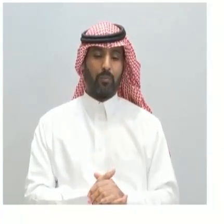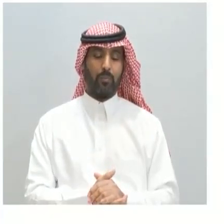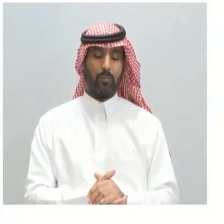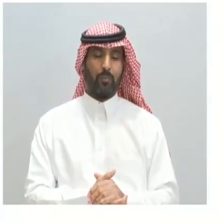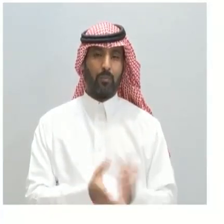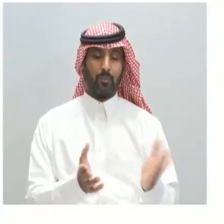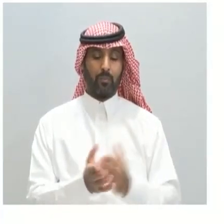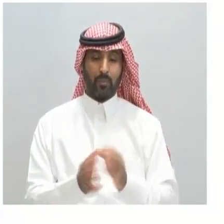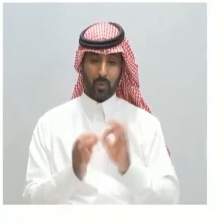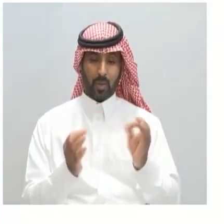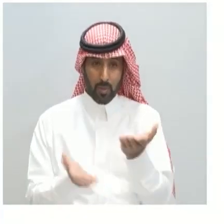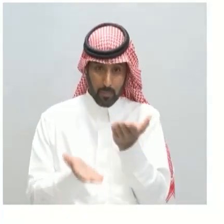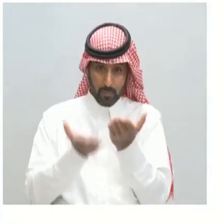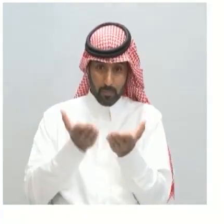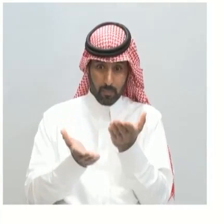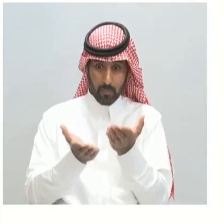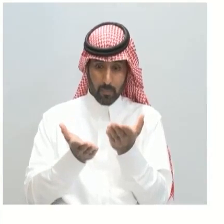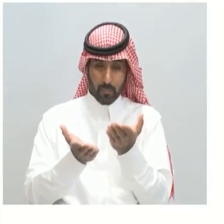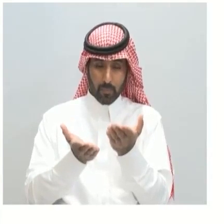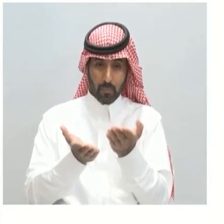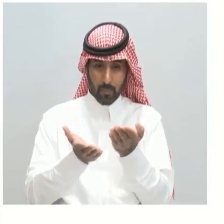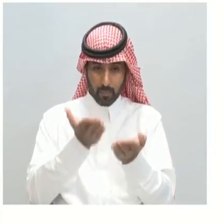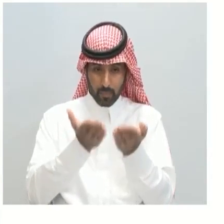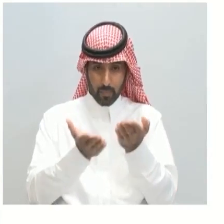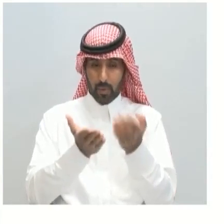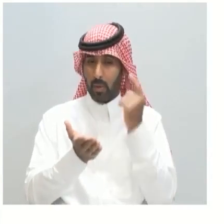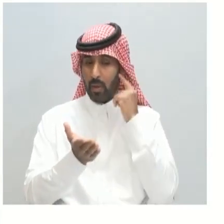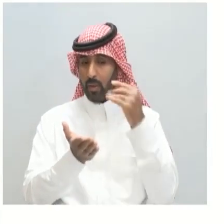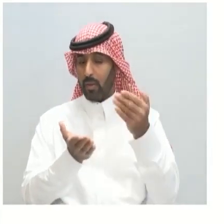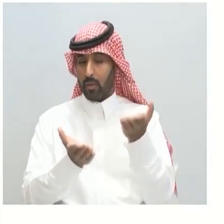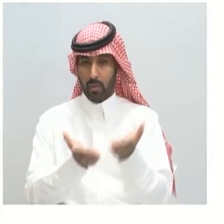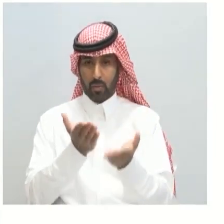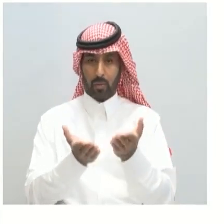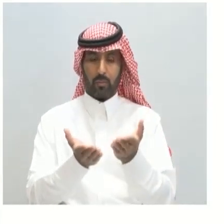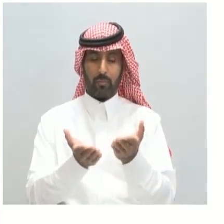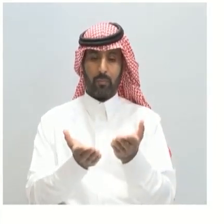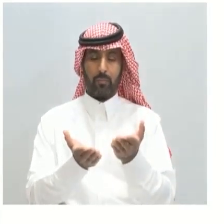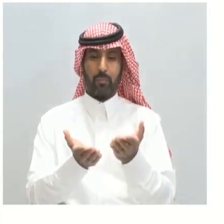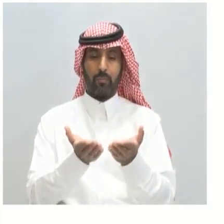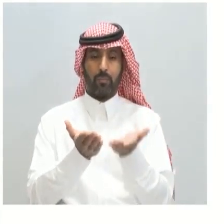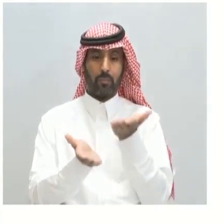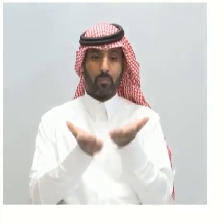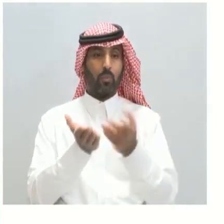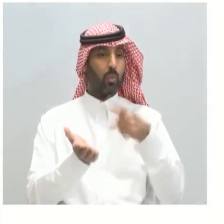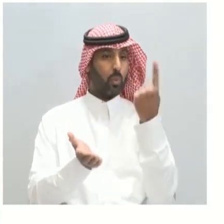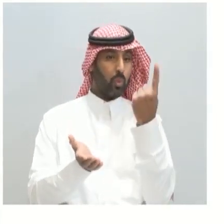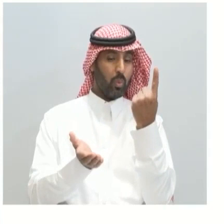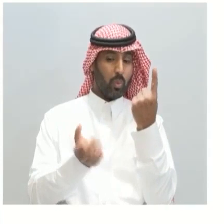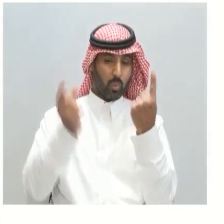The comparatives. So we have here the lesson here. The comparative is used with two comparatives to